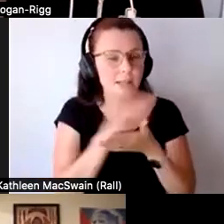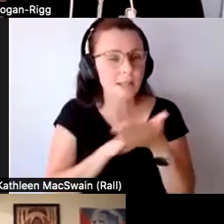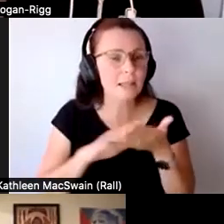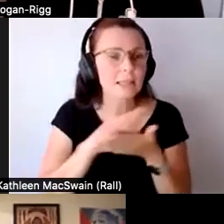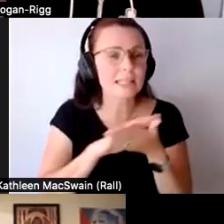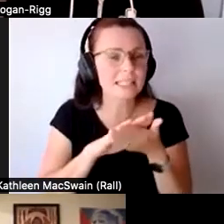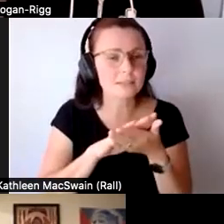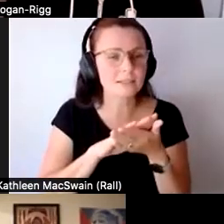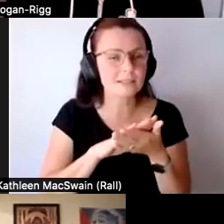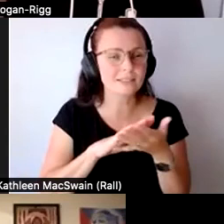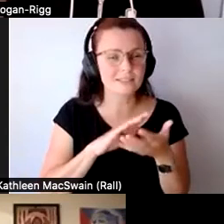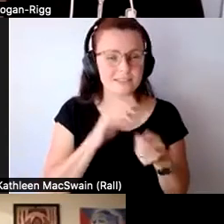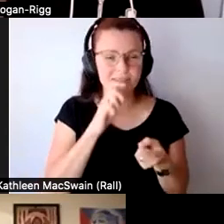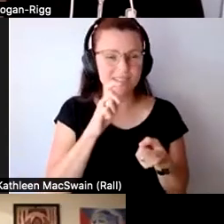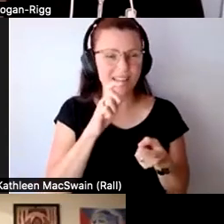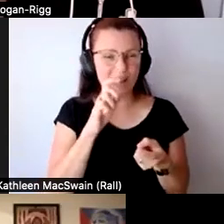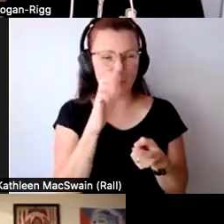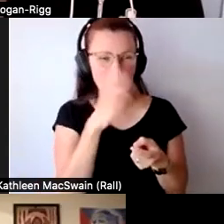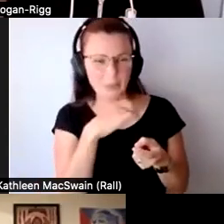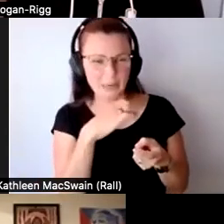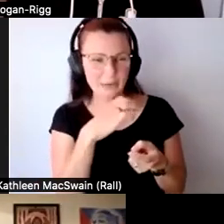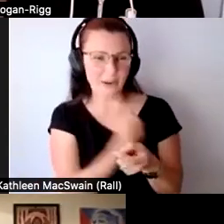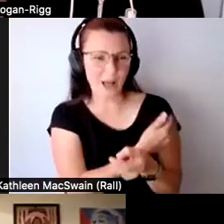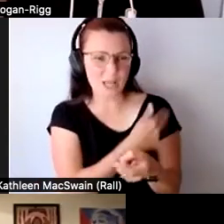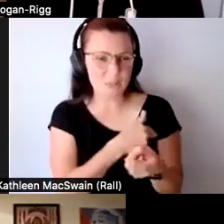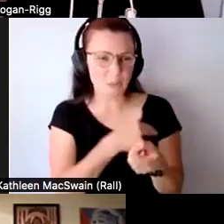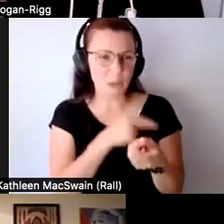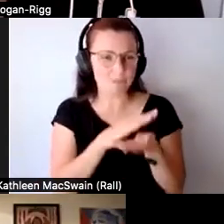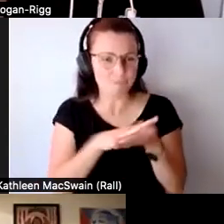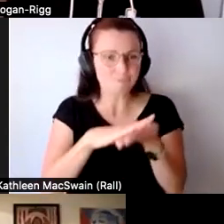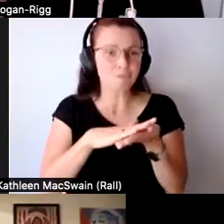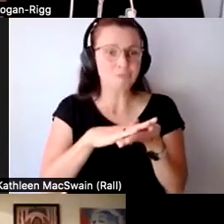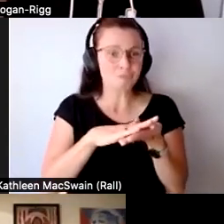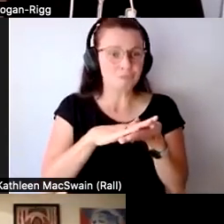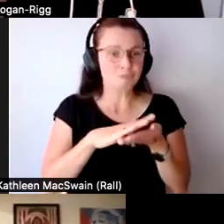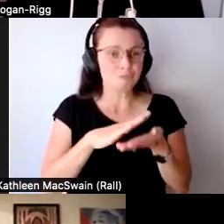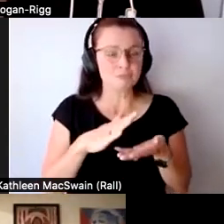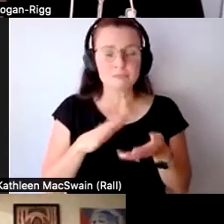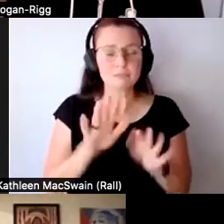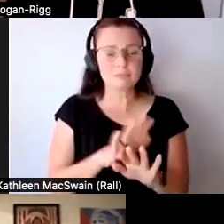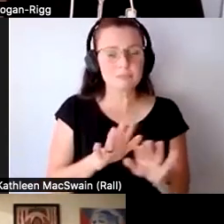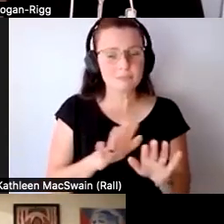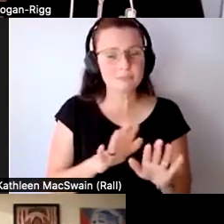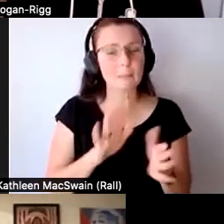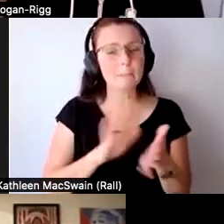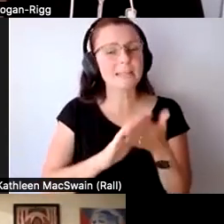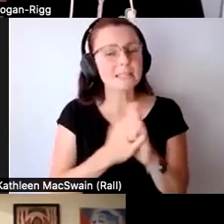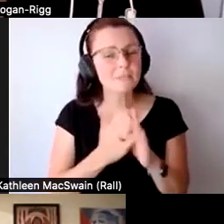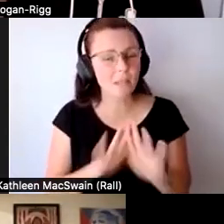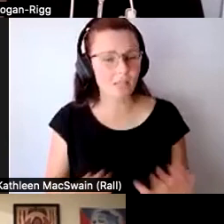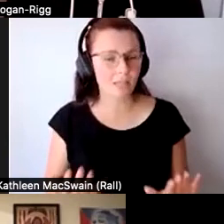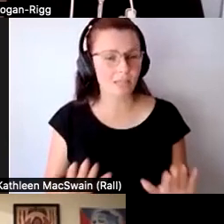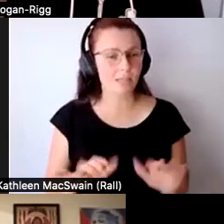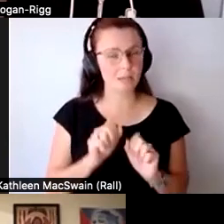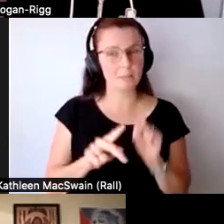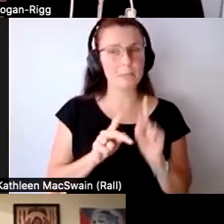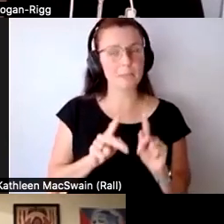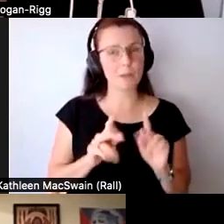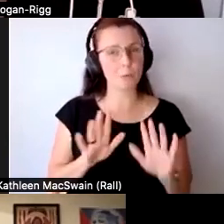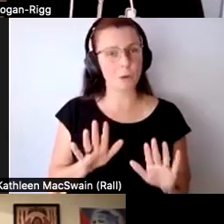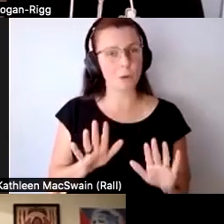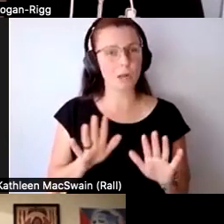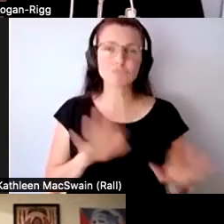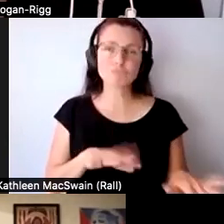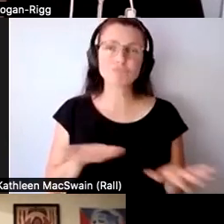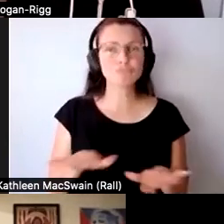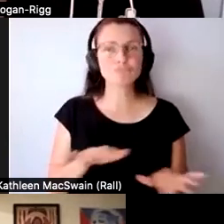like a weird sterile hospital clean, it just smelled nice. And it was peaceful and people were having a good time and they were safe